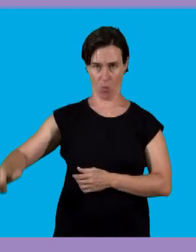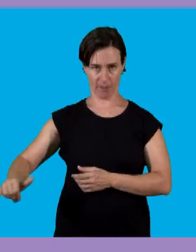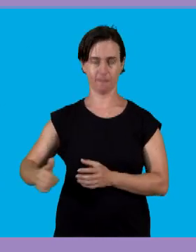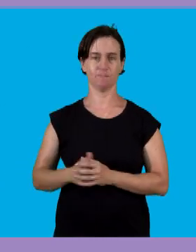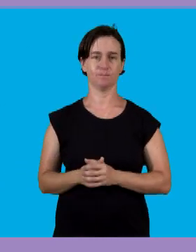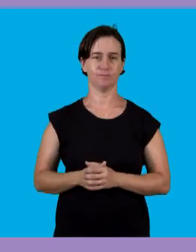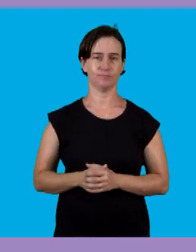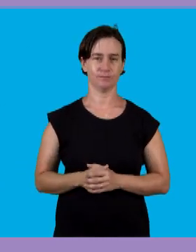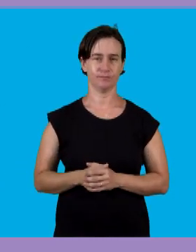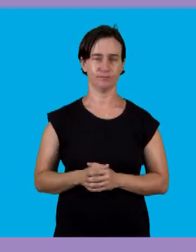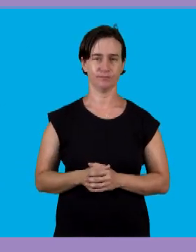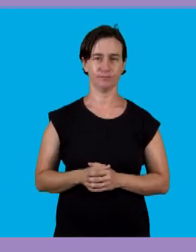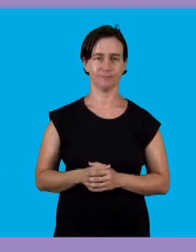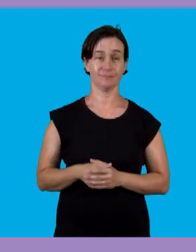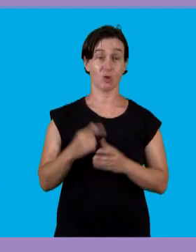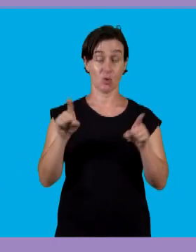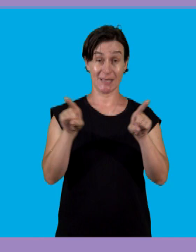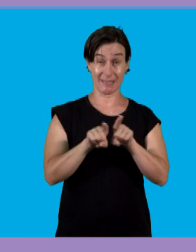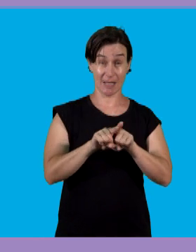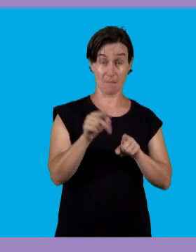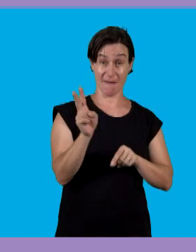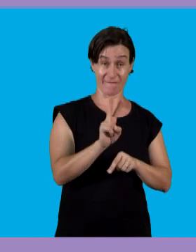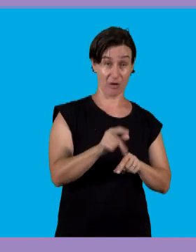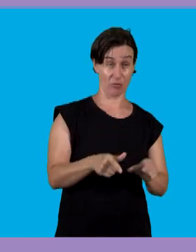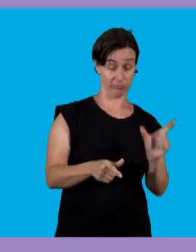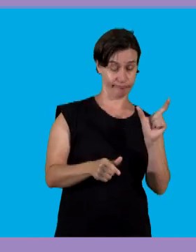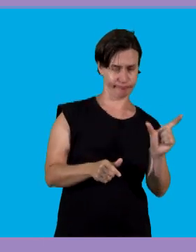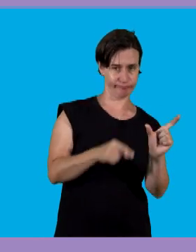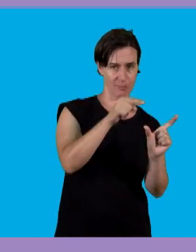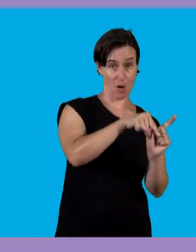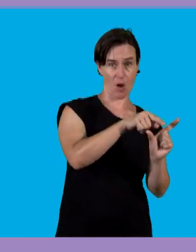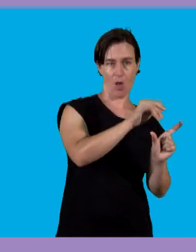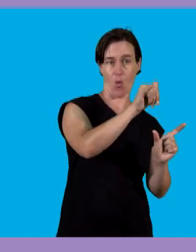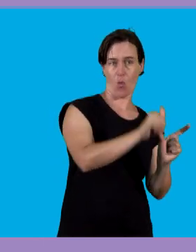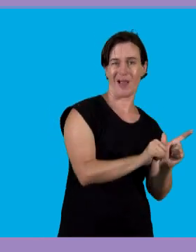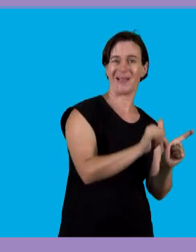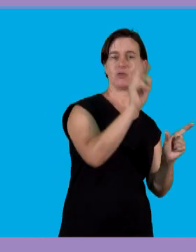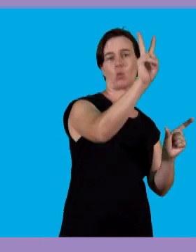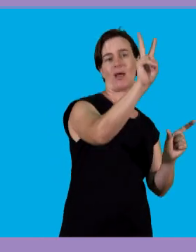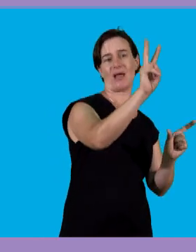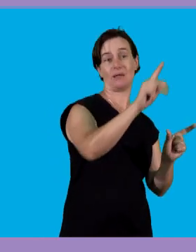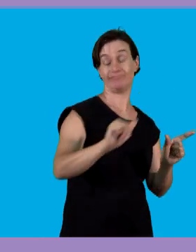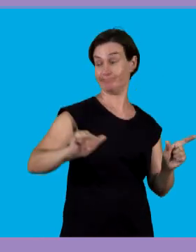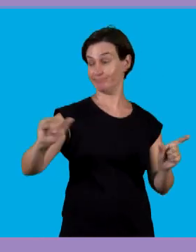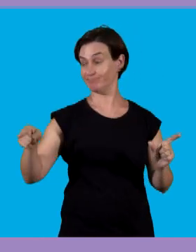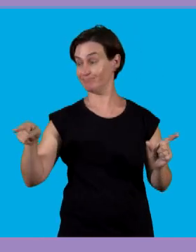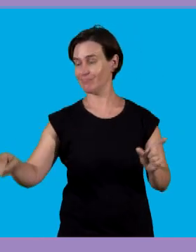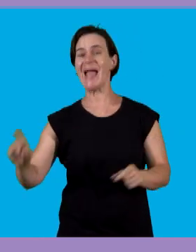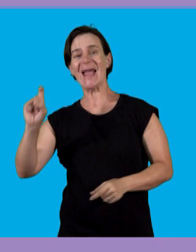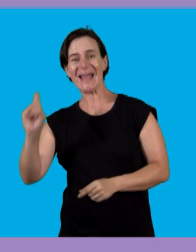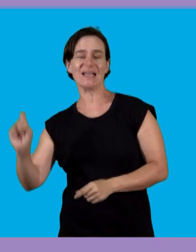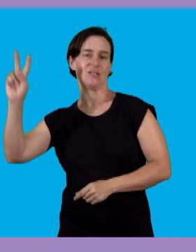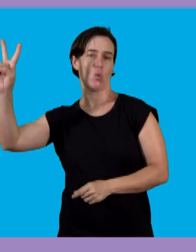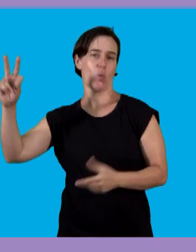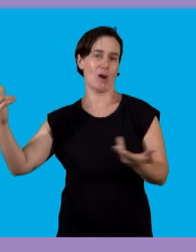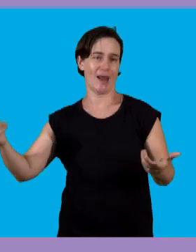14x squared y. So of course here the same variable, but in the first term the squared is for the y, but in the second term